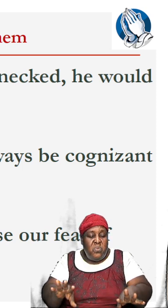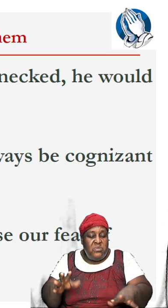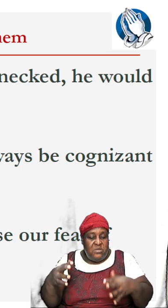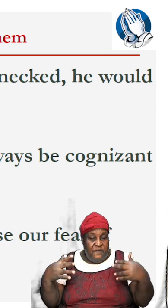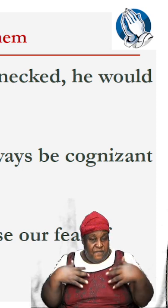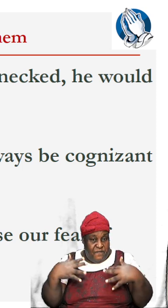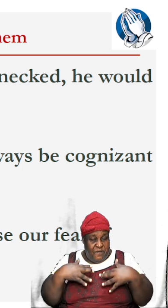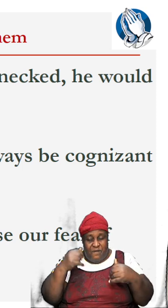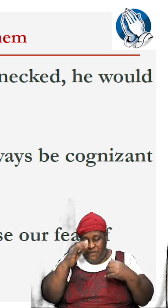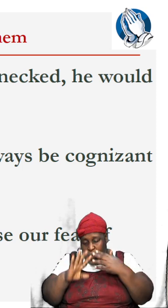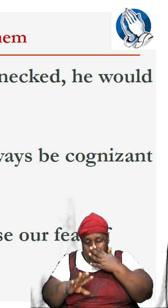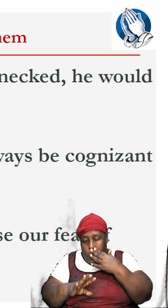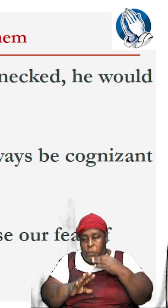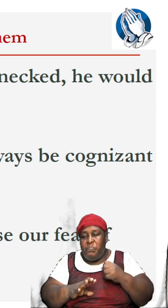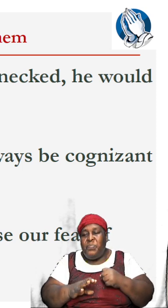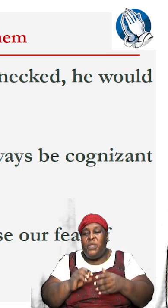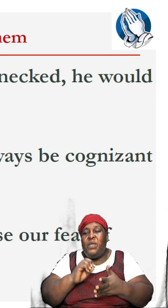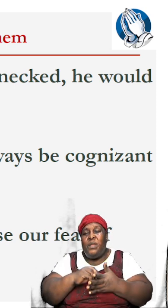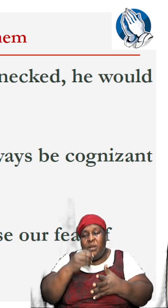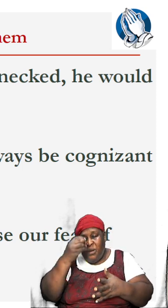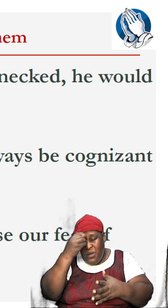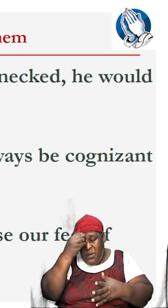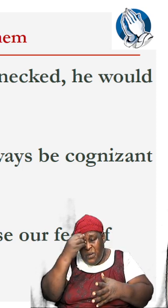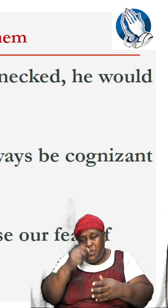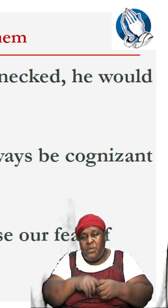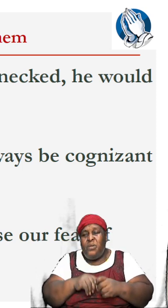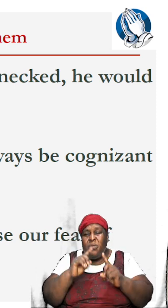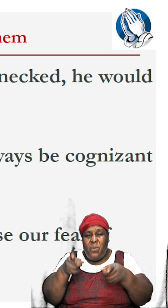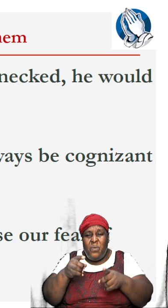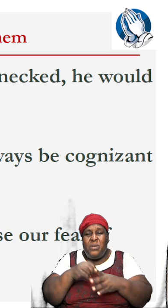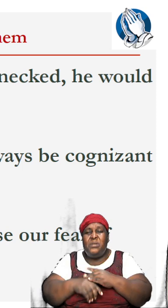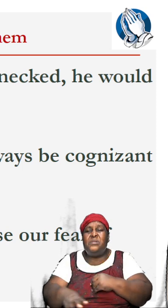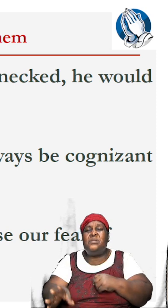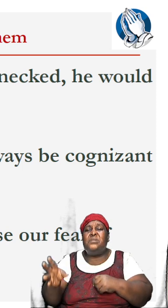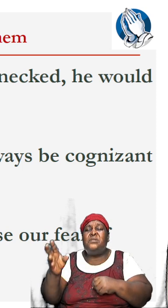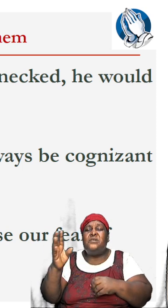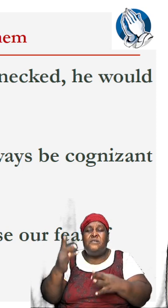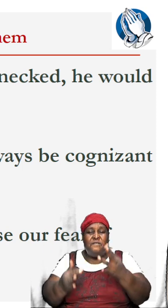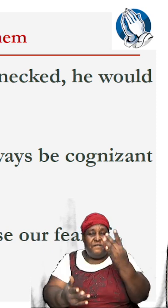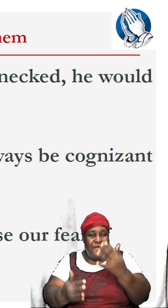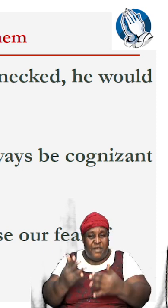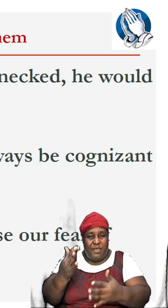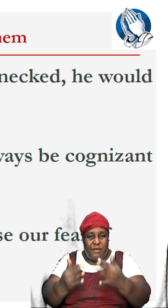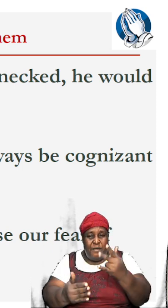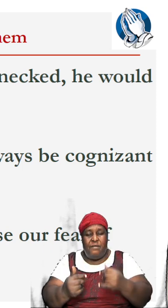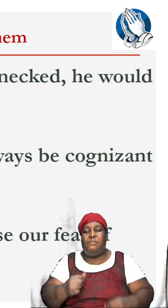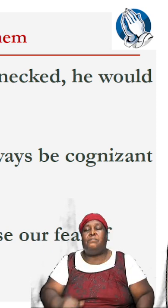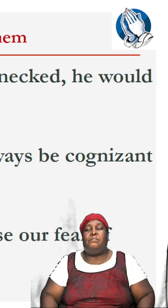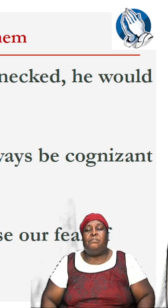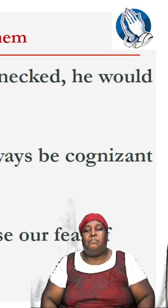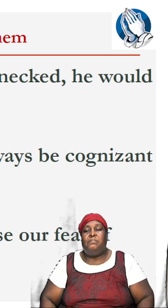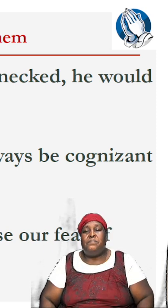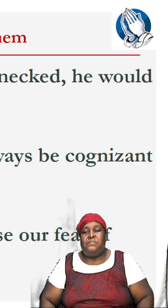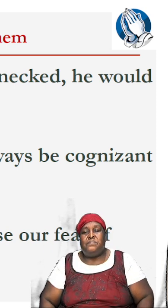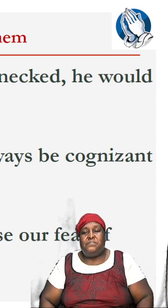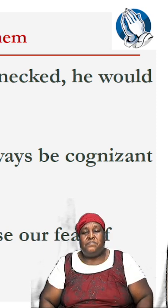risk of going into the arms of a consuming fire. So the Bible says in Proverbs chapter 1 and verse 7 that the fear